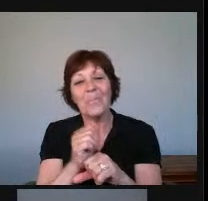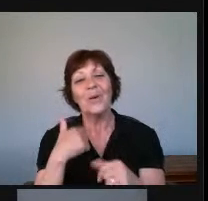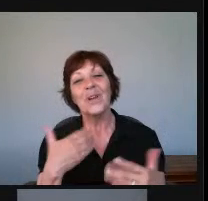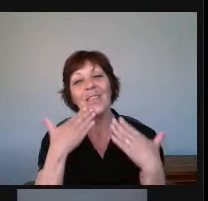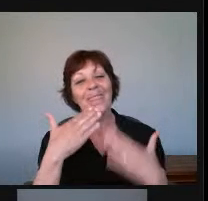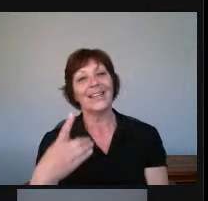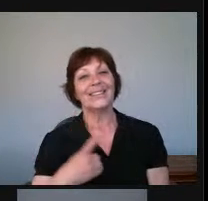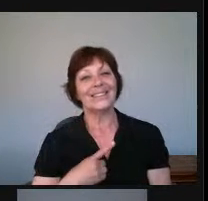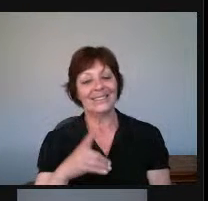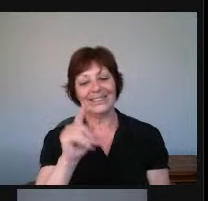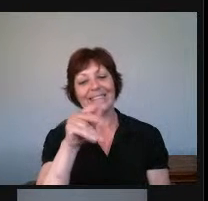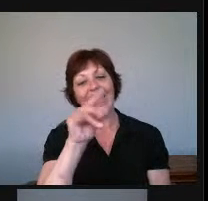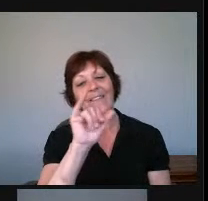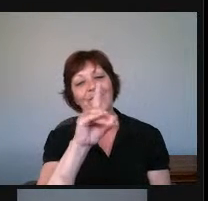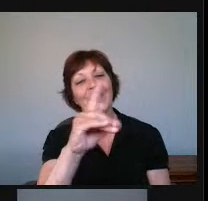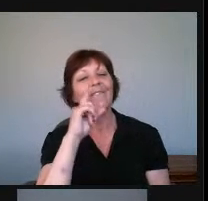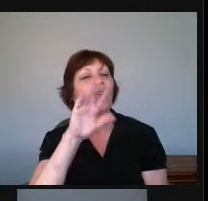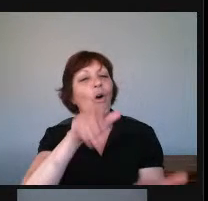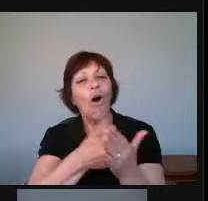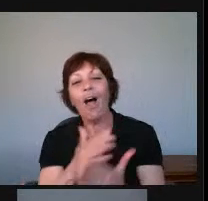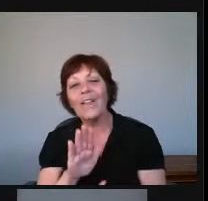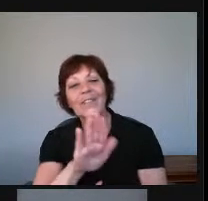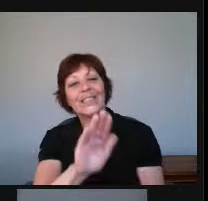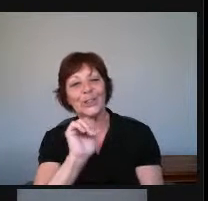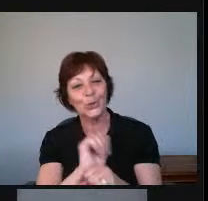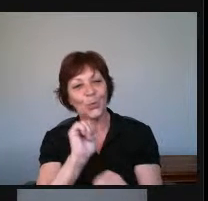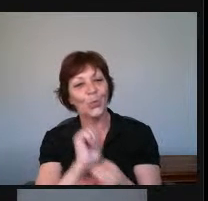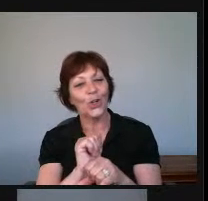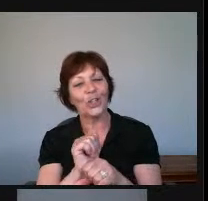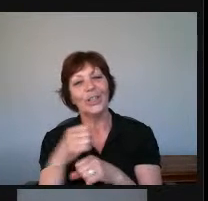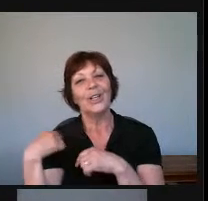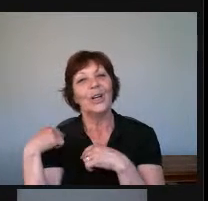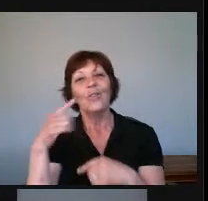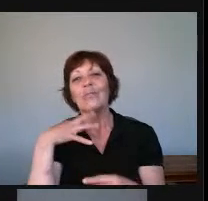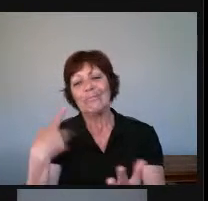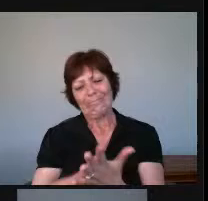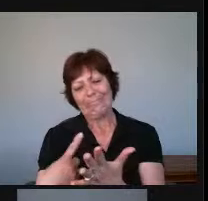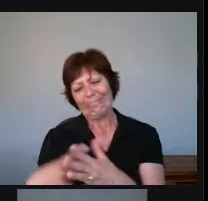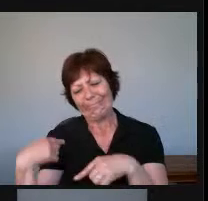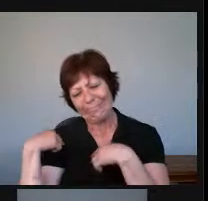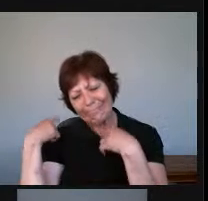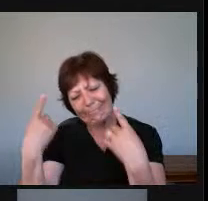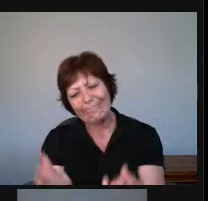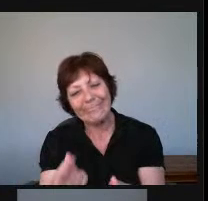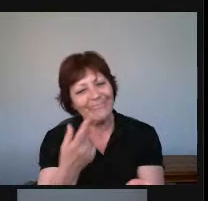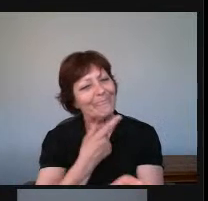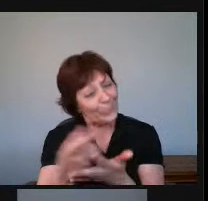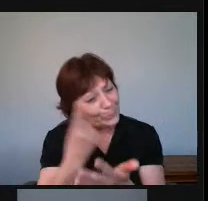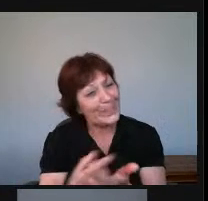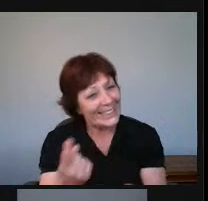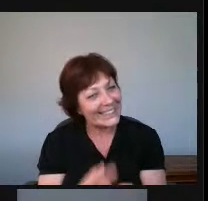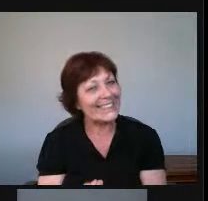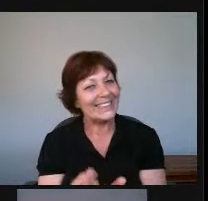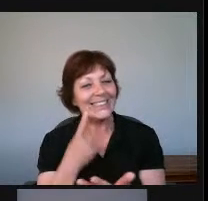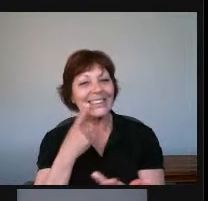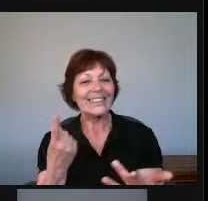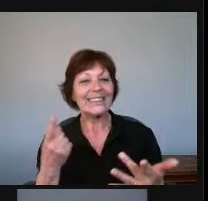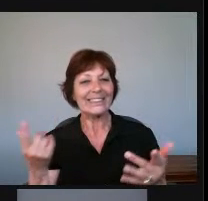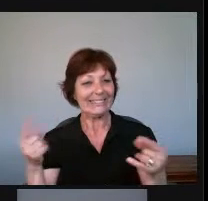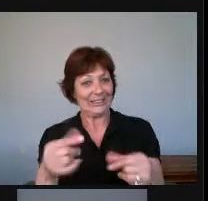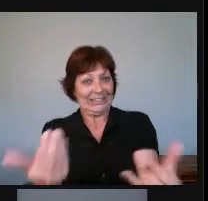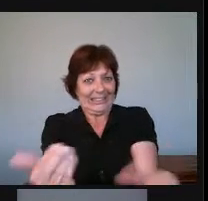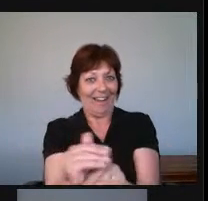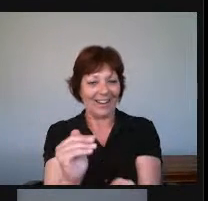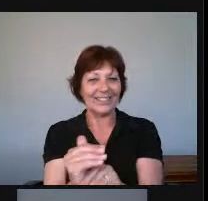thank David for all of his work. We've been talking about this for several weeks in getting to tonight,